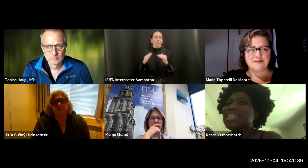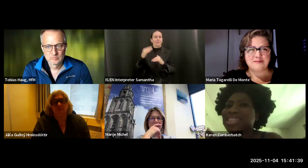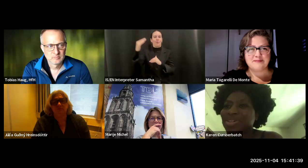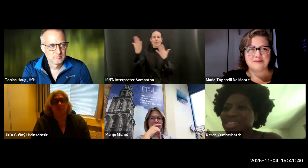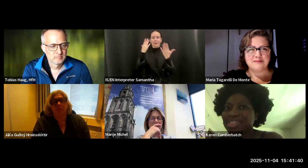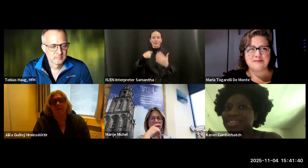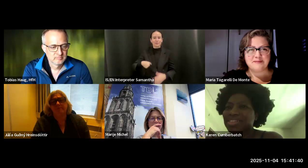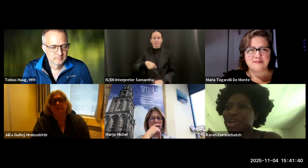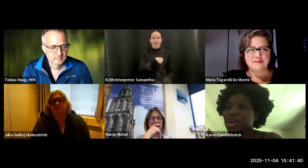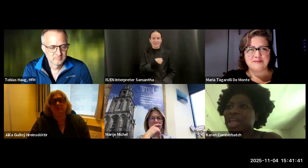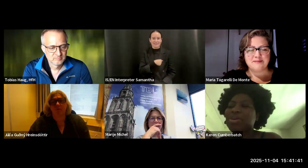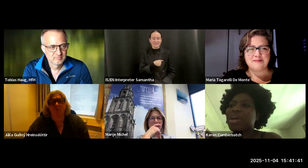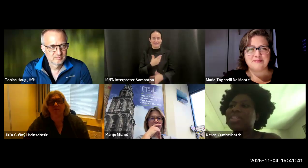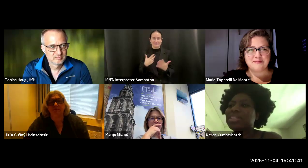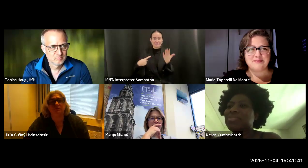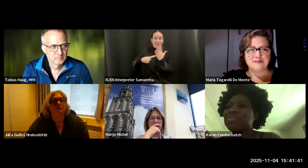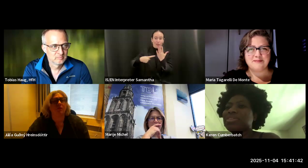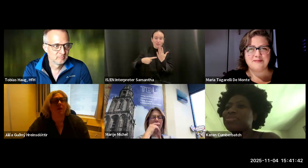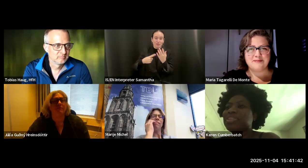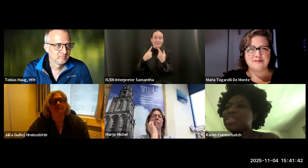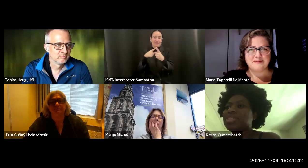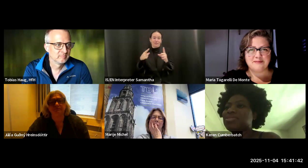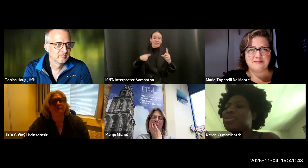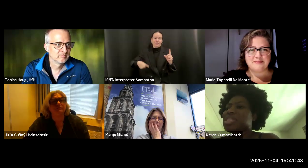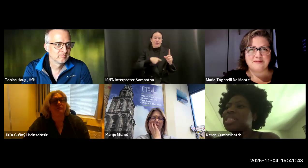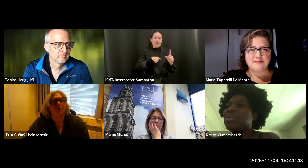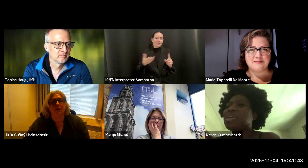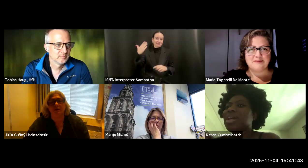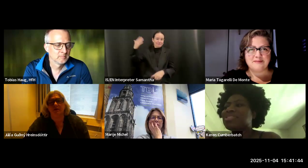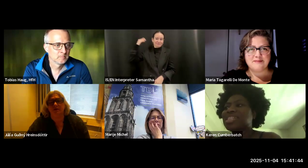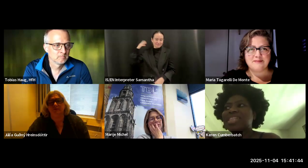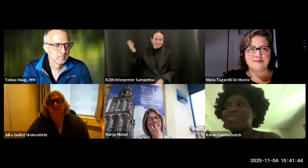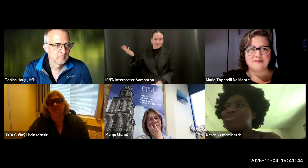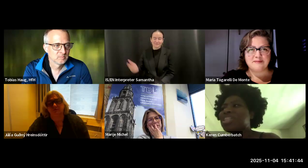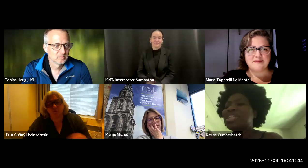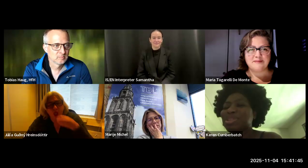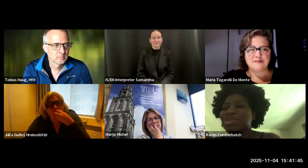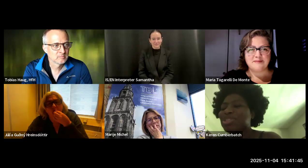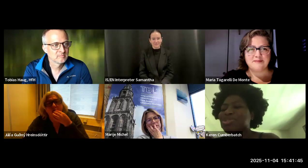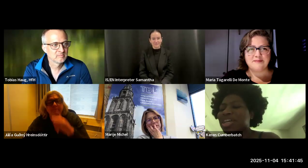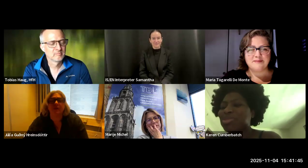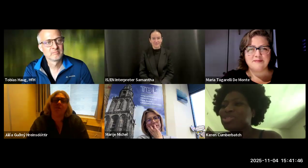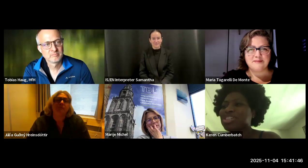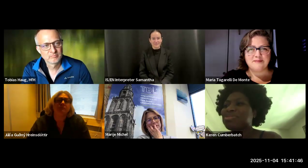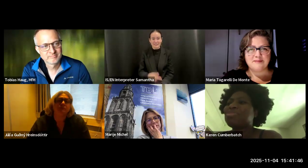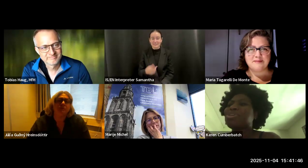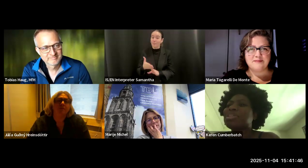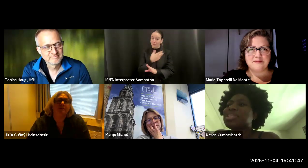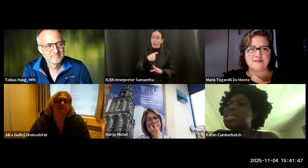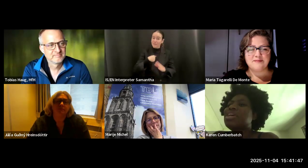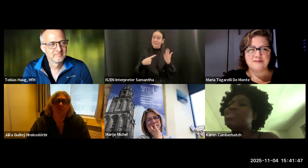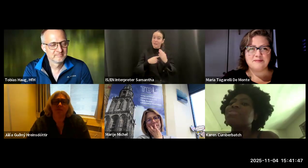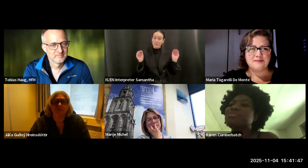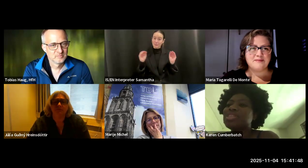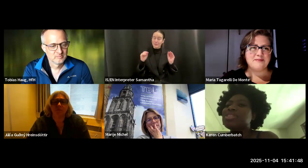we didn't need all this to learn and acquire the level of near native fluency that we have. So I said, if we did it without it, you can't. You just shift your brain.